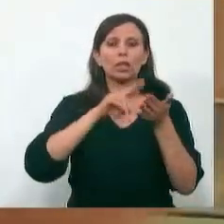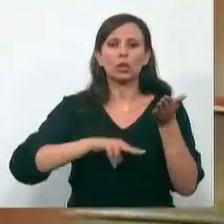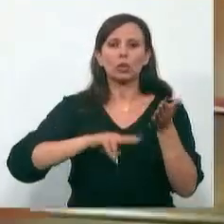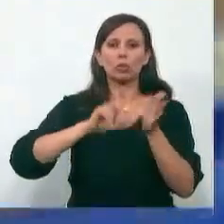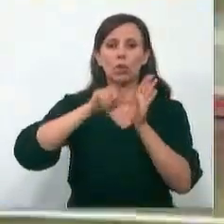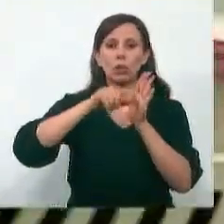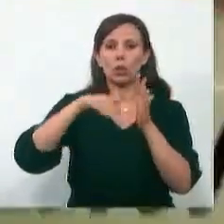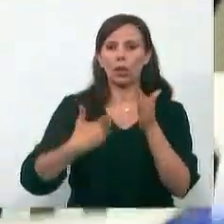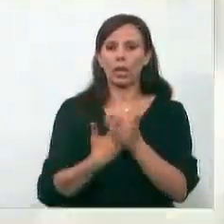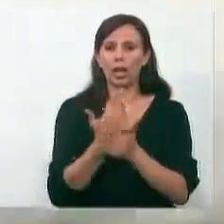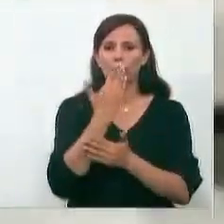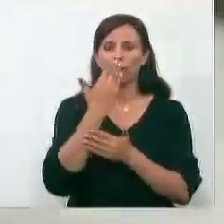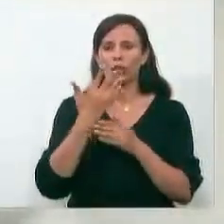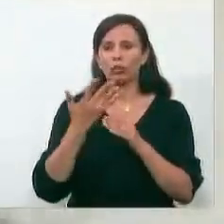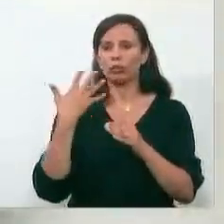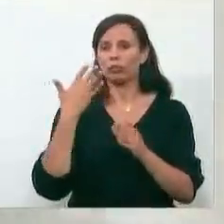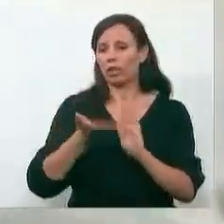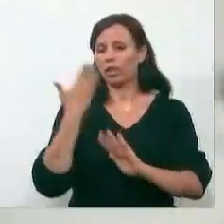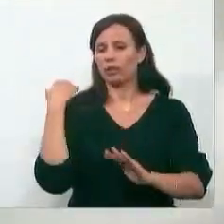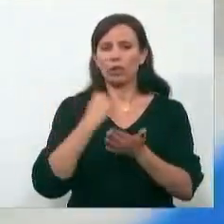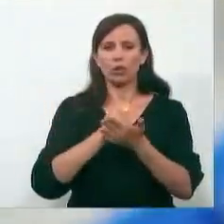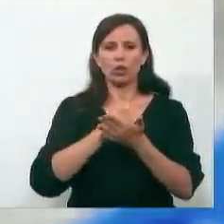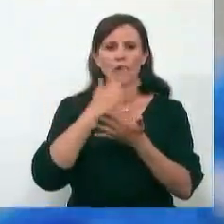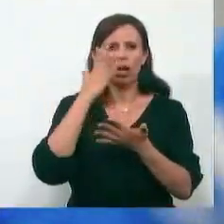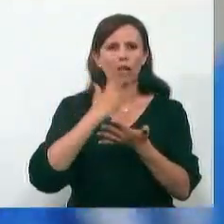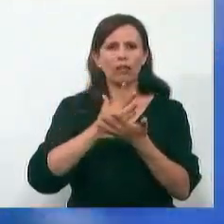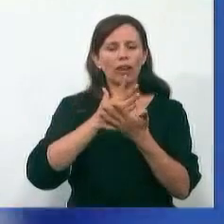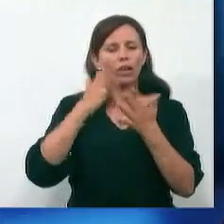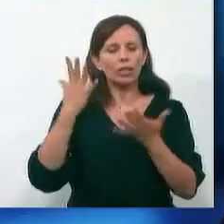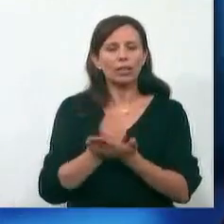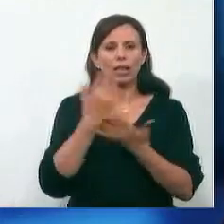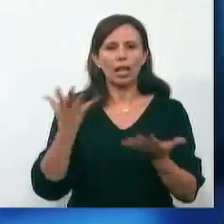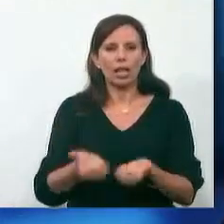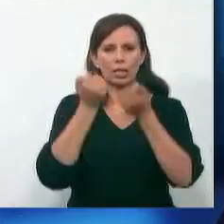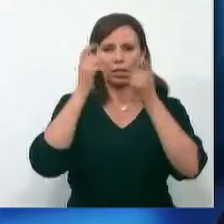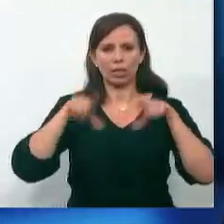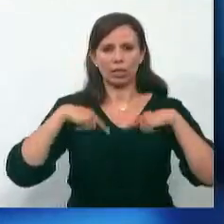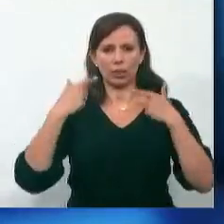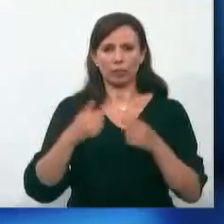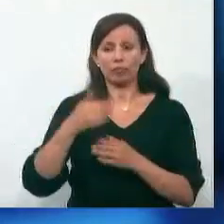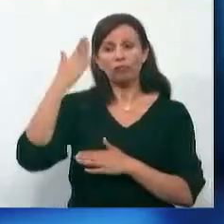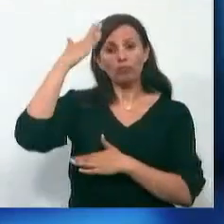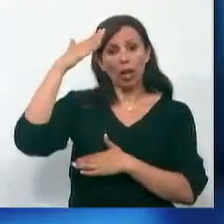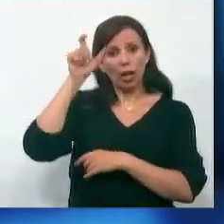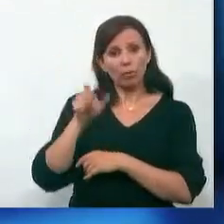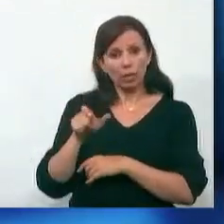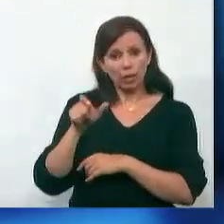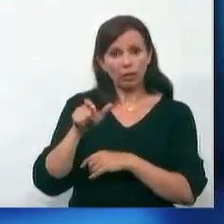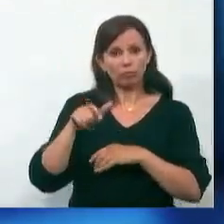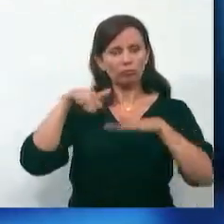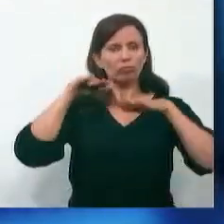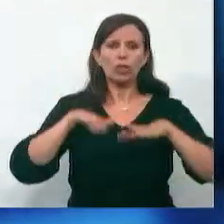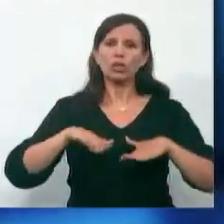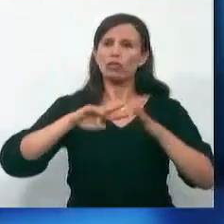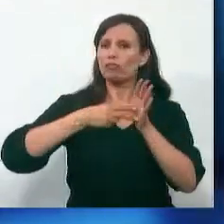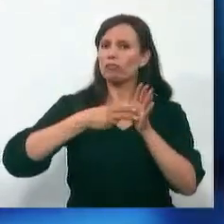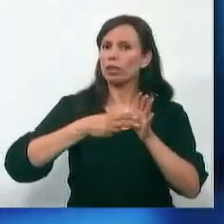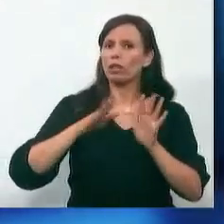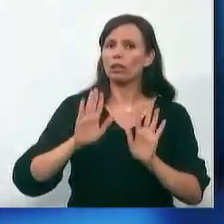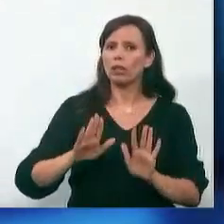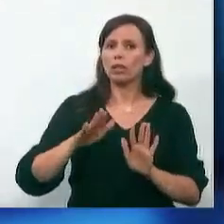comes in, which managed to save a life before it was even approved. An acquaintance of mine came by. As he's sitting in my